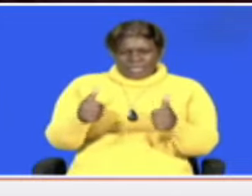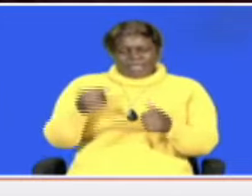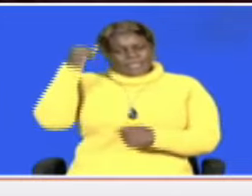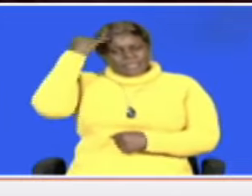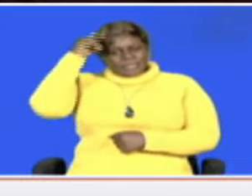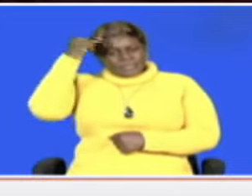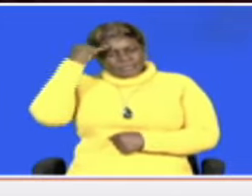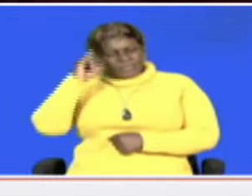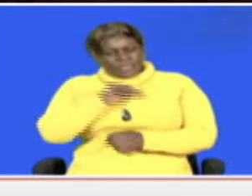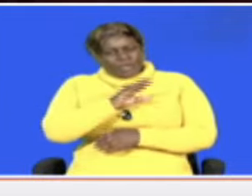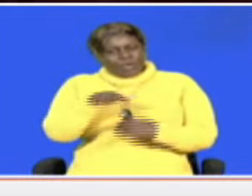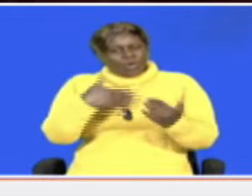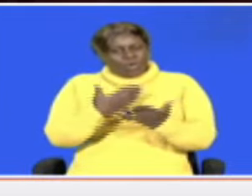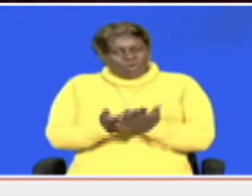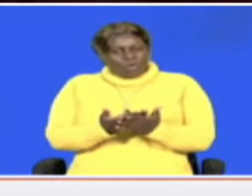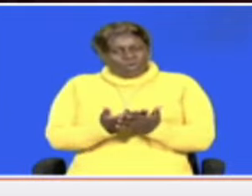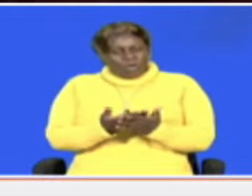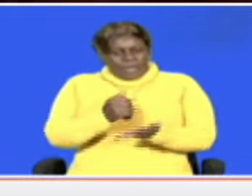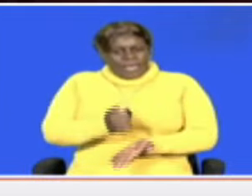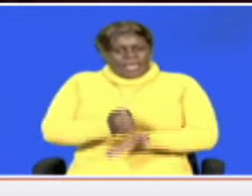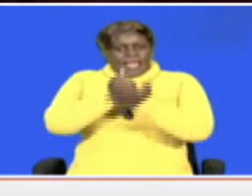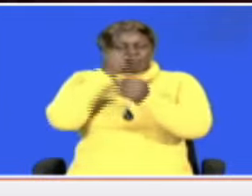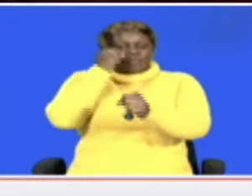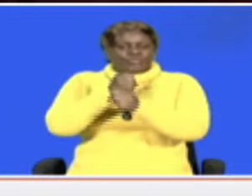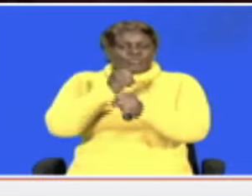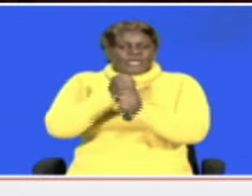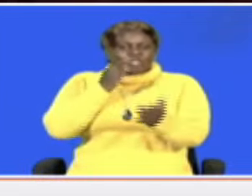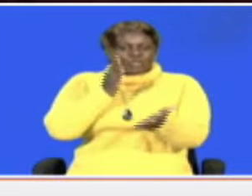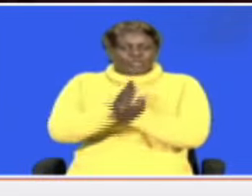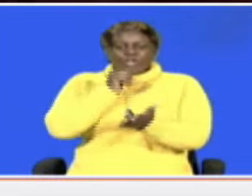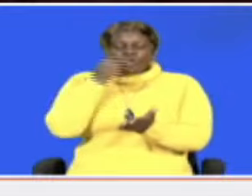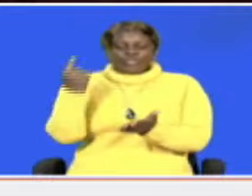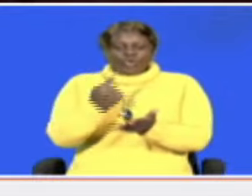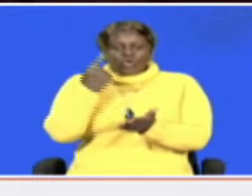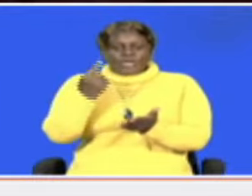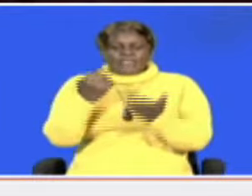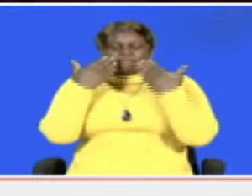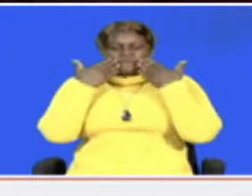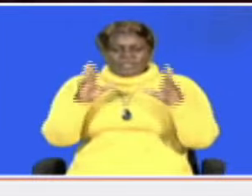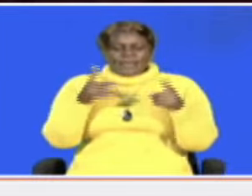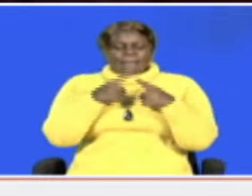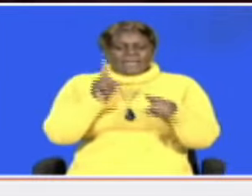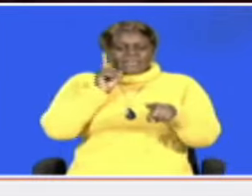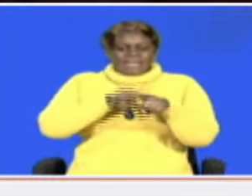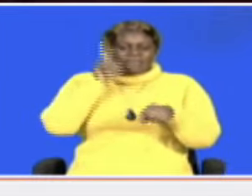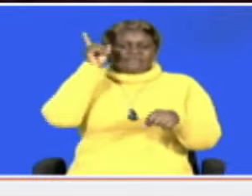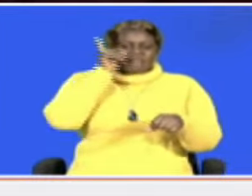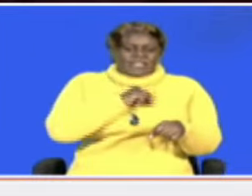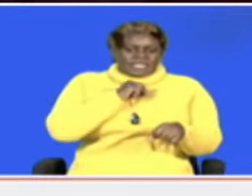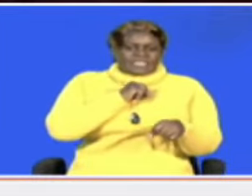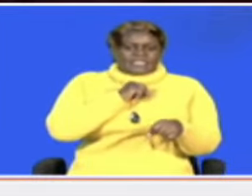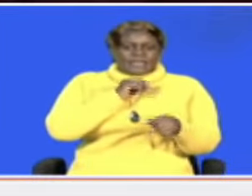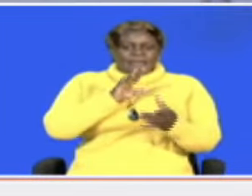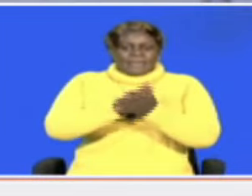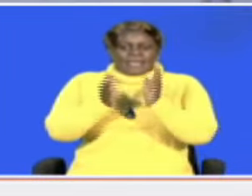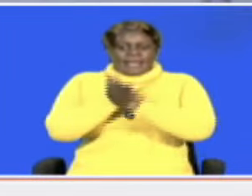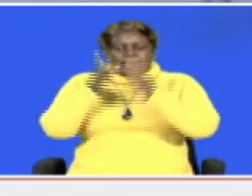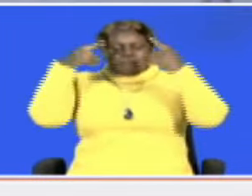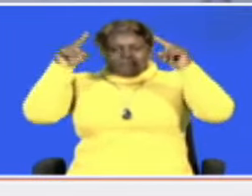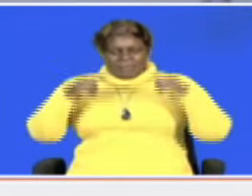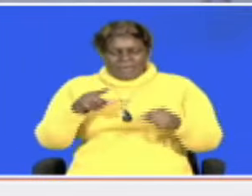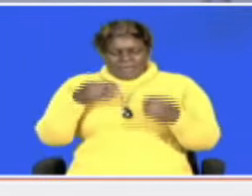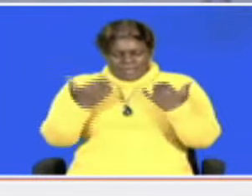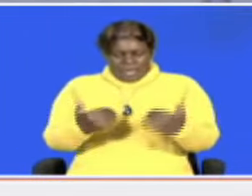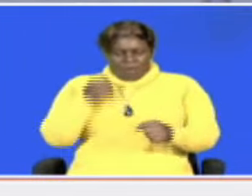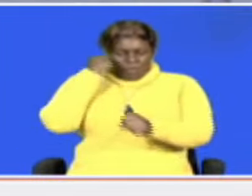initiatives. All those ones will go a long way to ensure that not only do they complete, but when they complete, they become successful. How we are